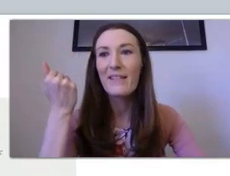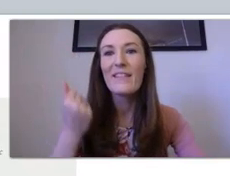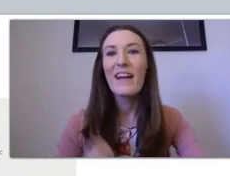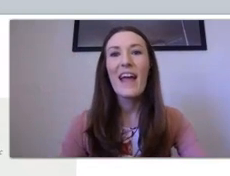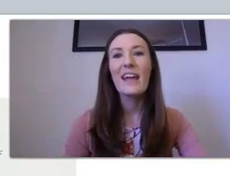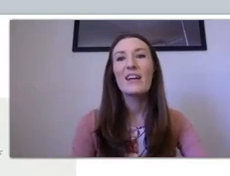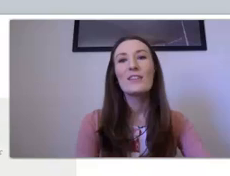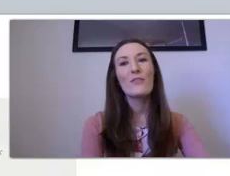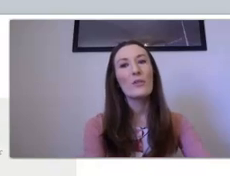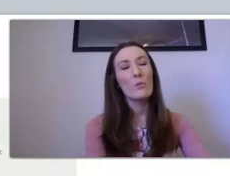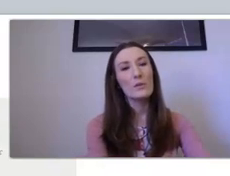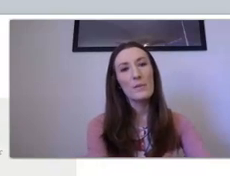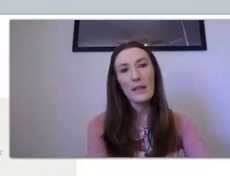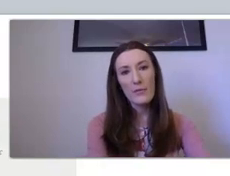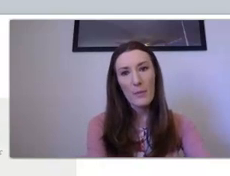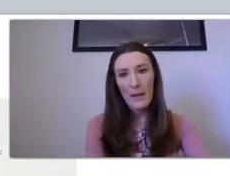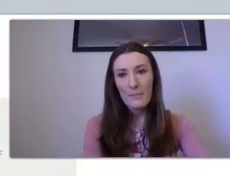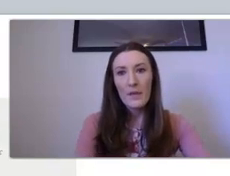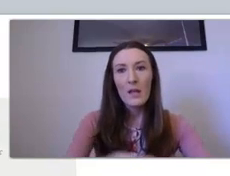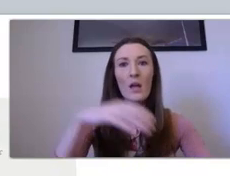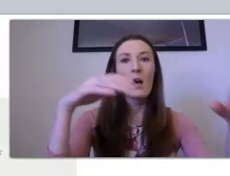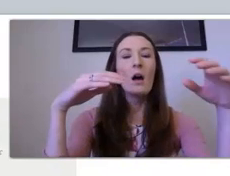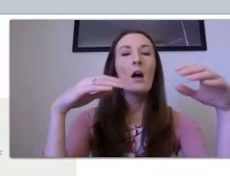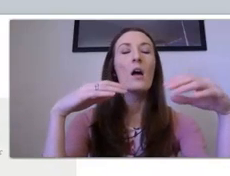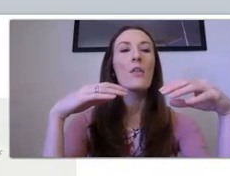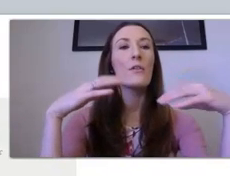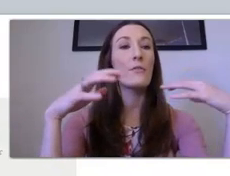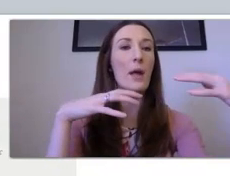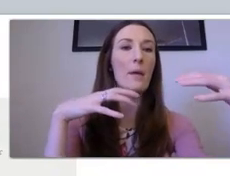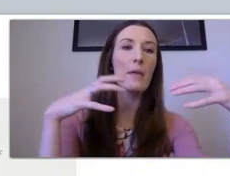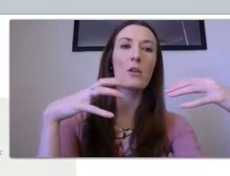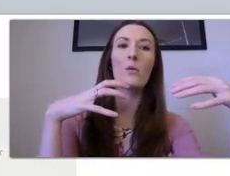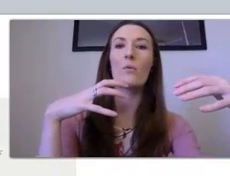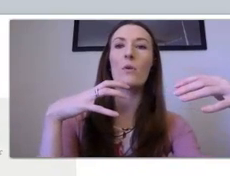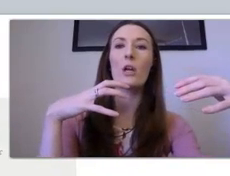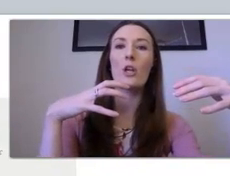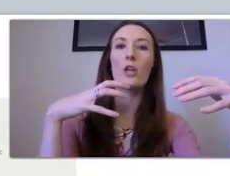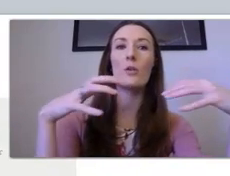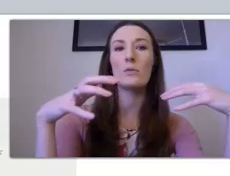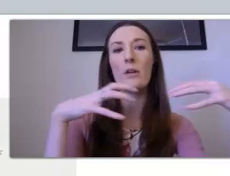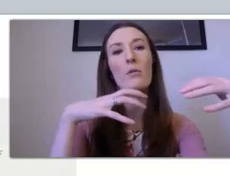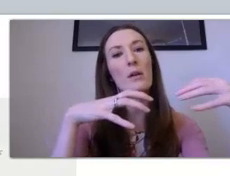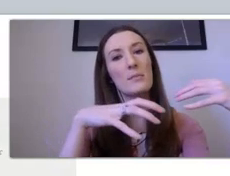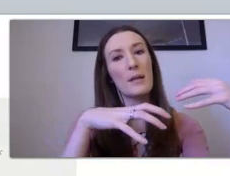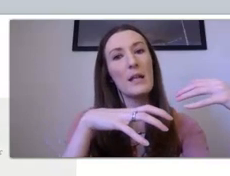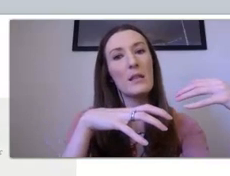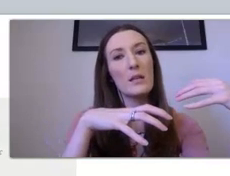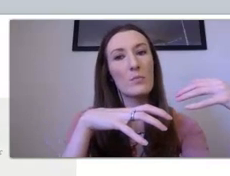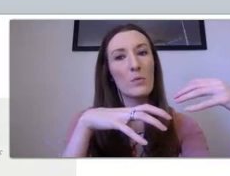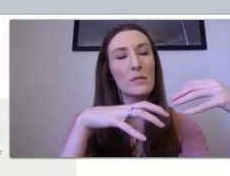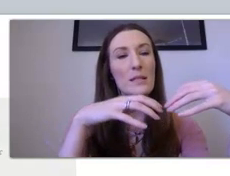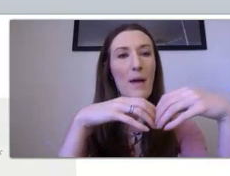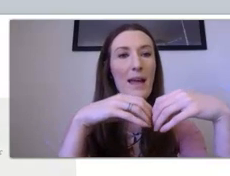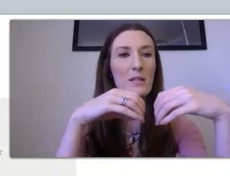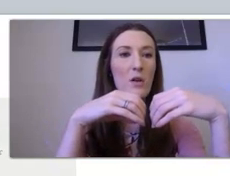way. Okay? So for the rules we live by, the vocab that you use when you are explaining